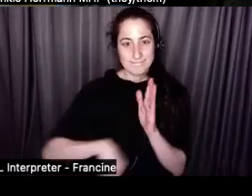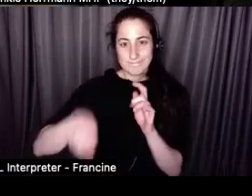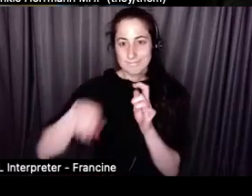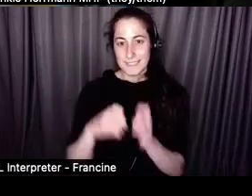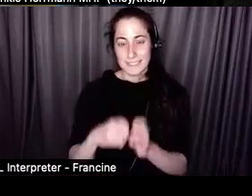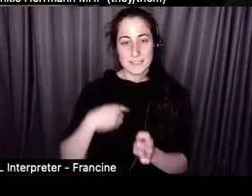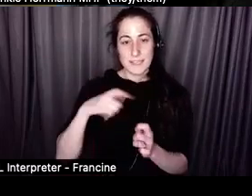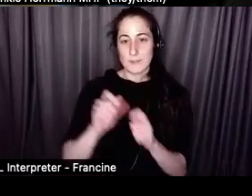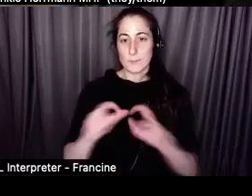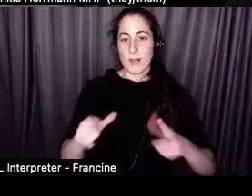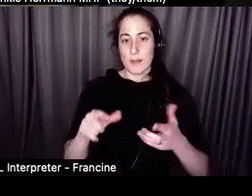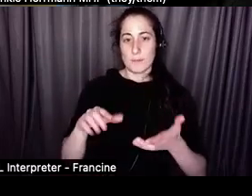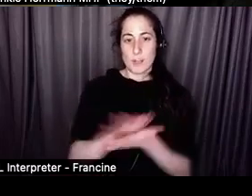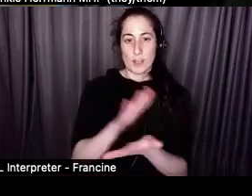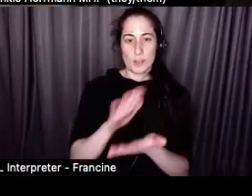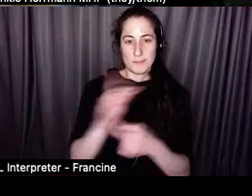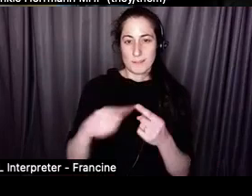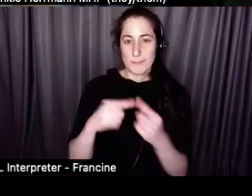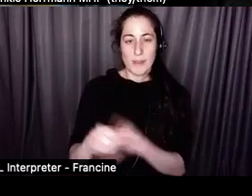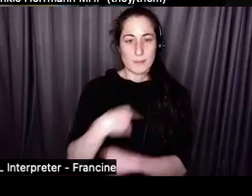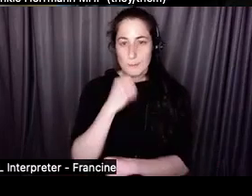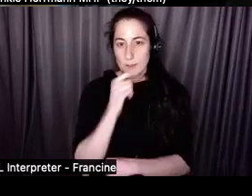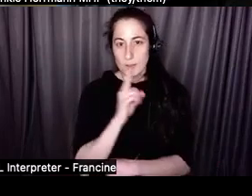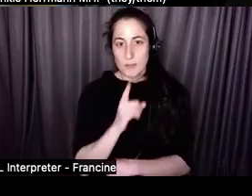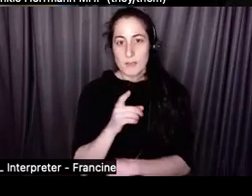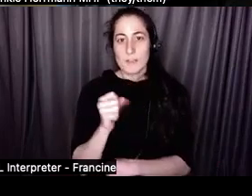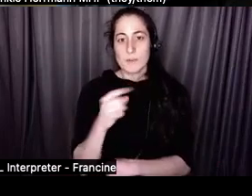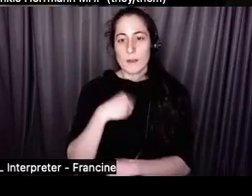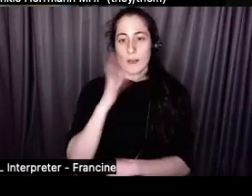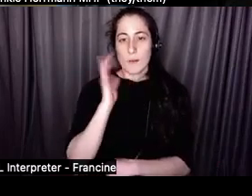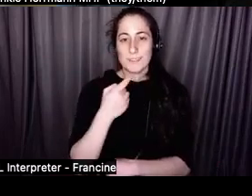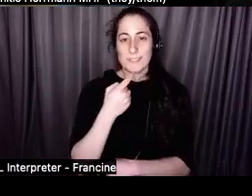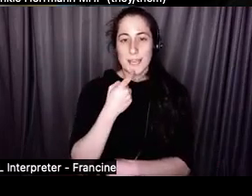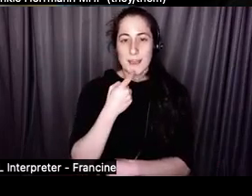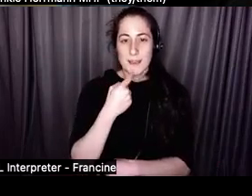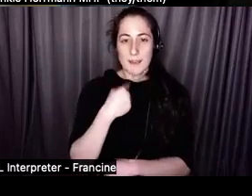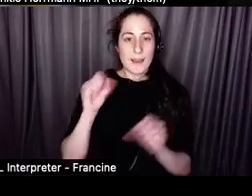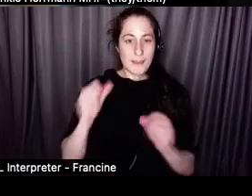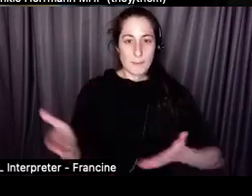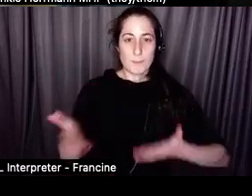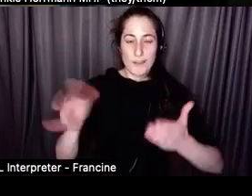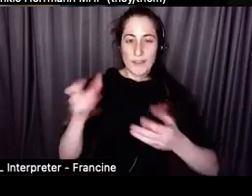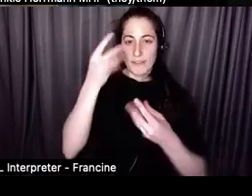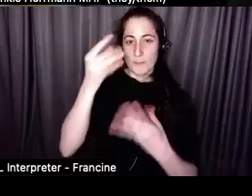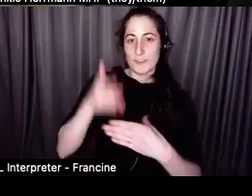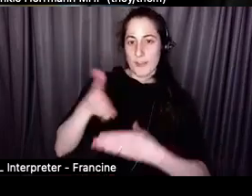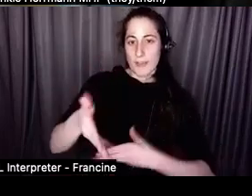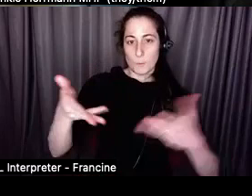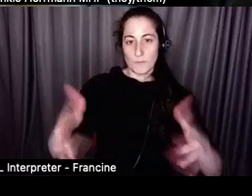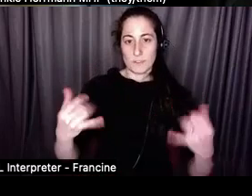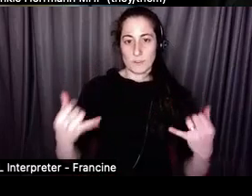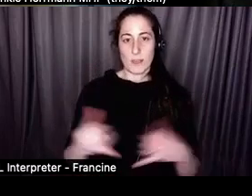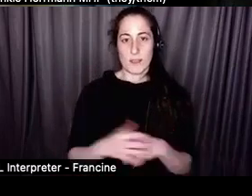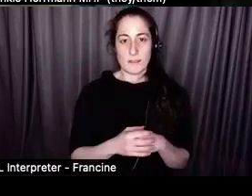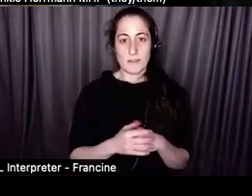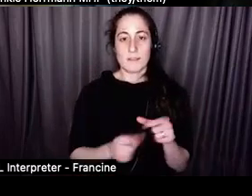some documentation. So what I would say is I can provide some information after that you can